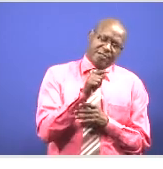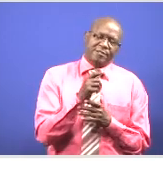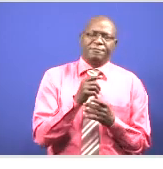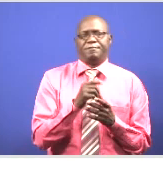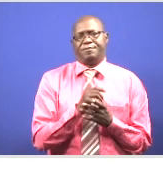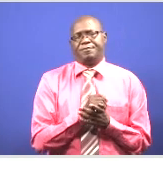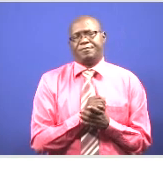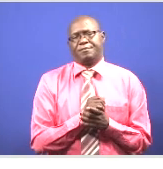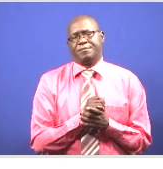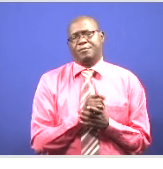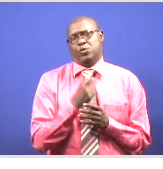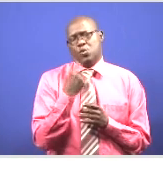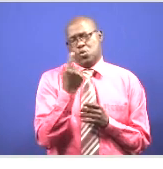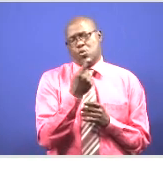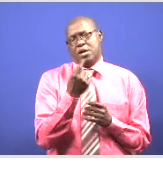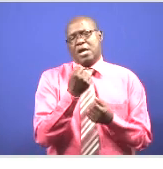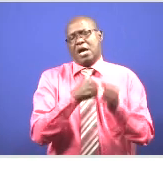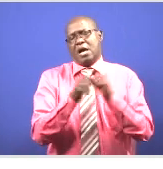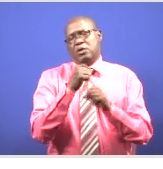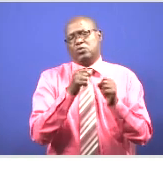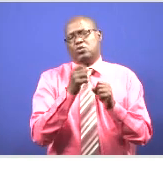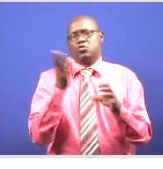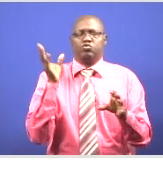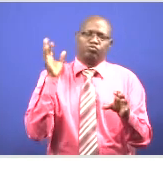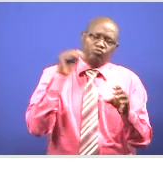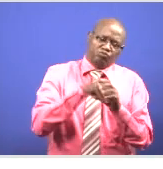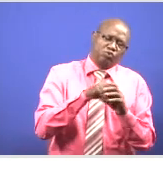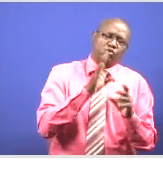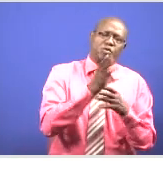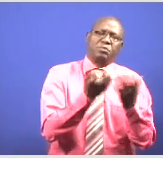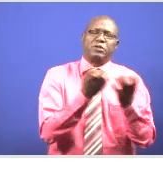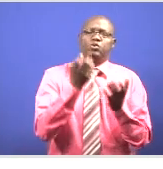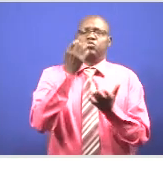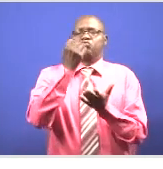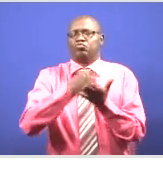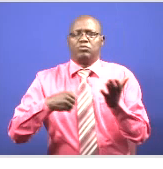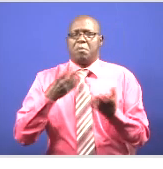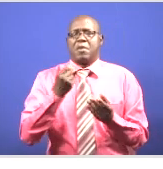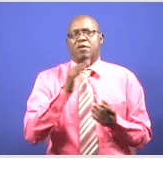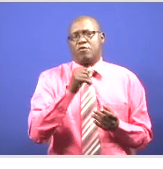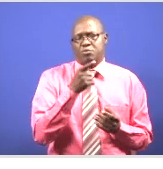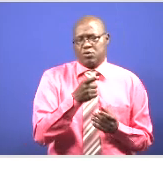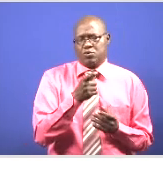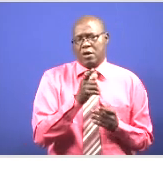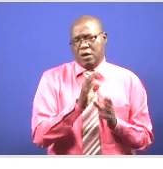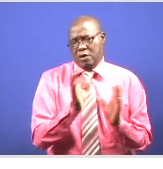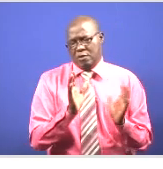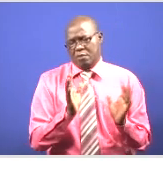they are not coming into your transactions to get money from you, you know. Part of what they are doing